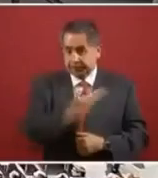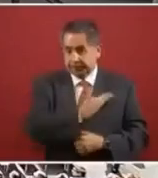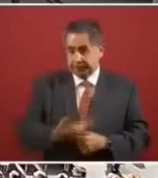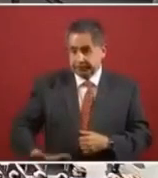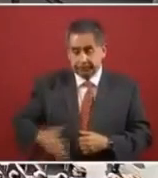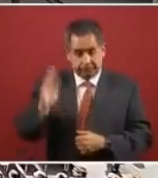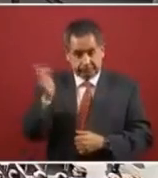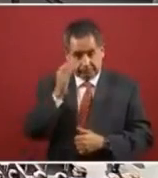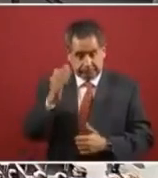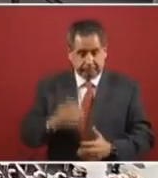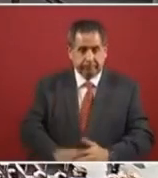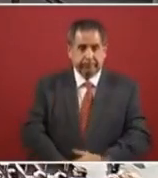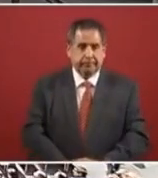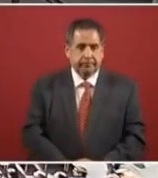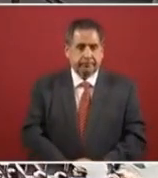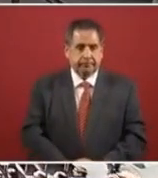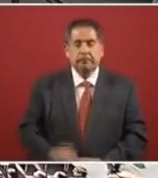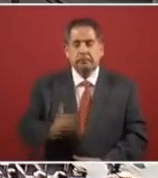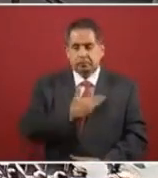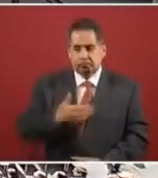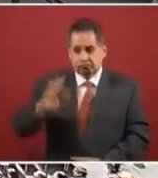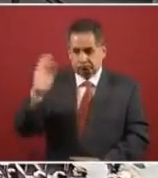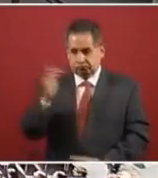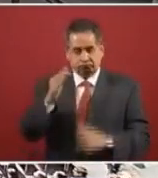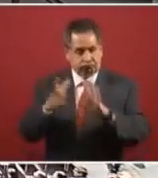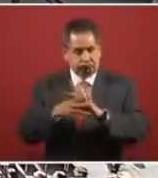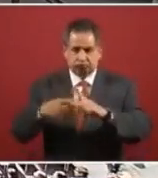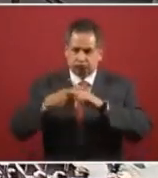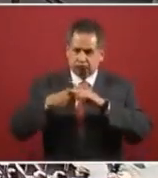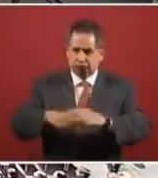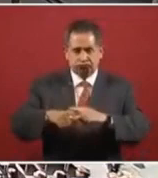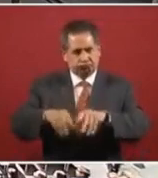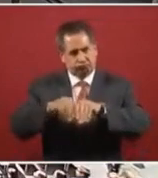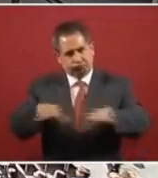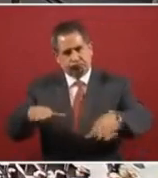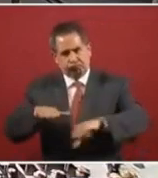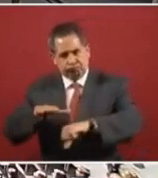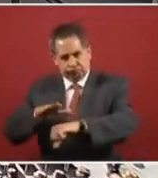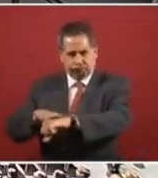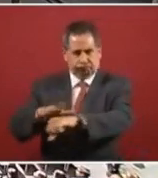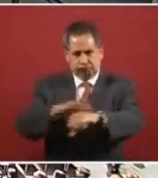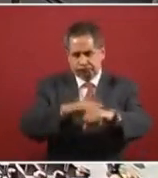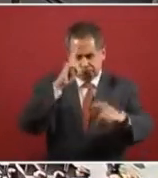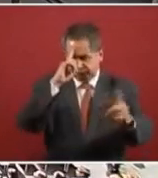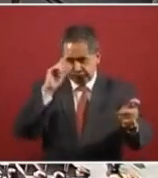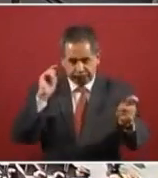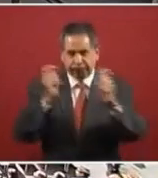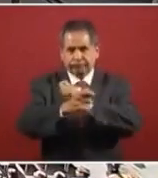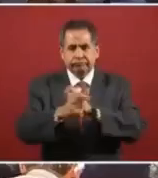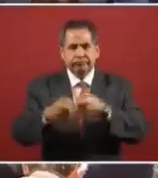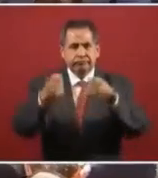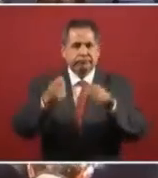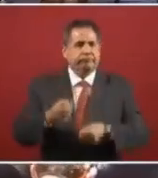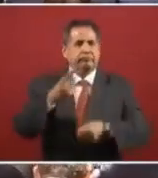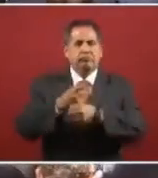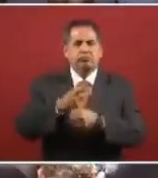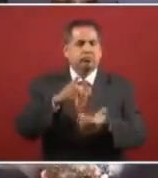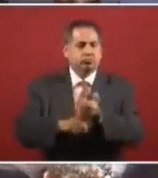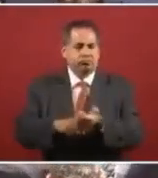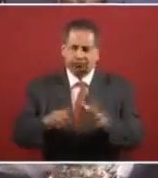Federal has started a change in paradigm